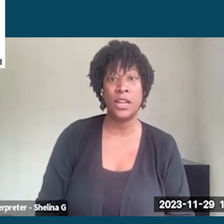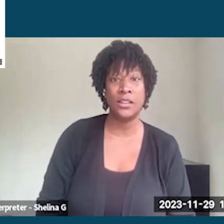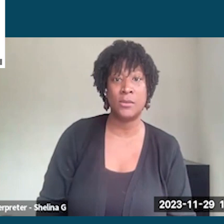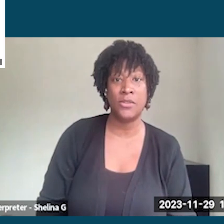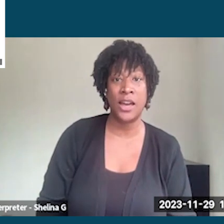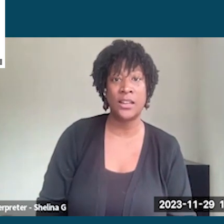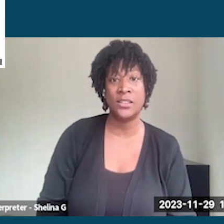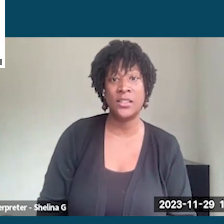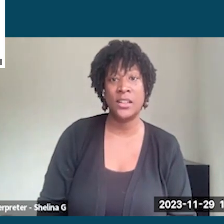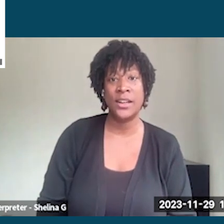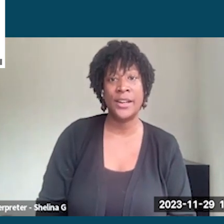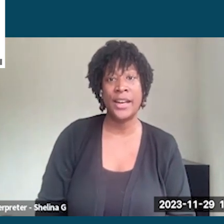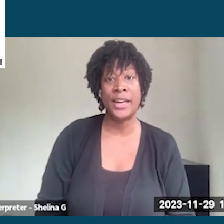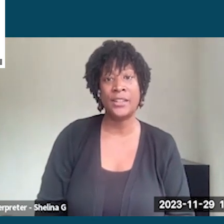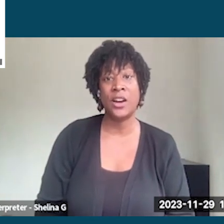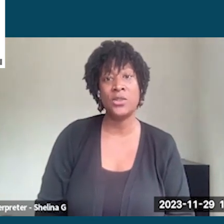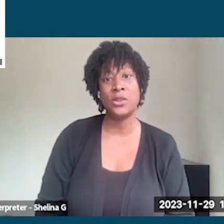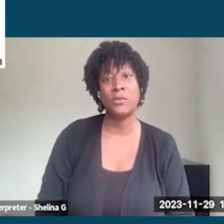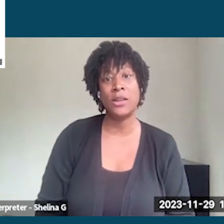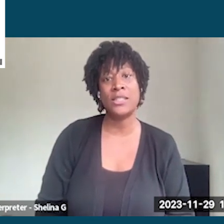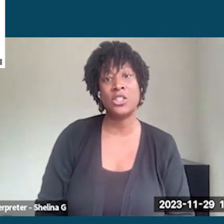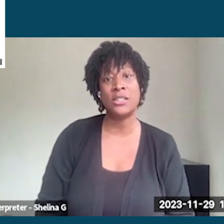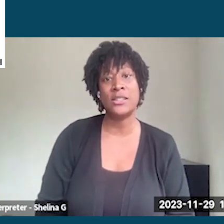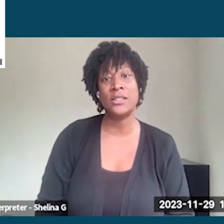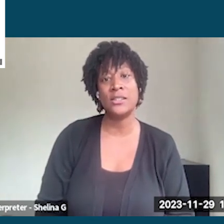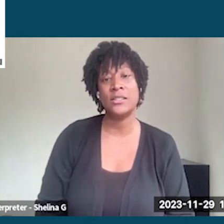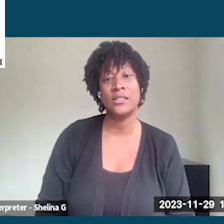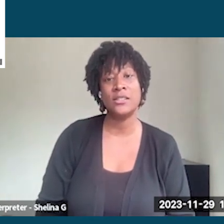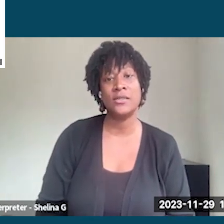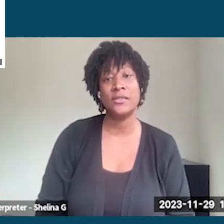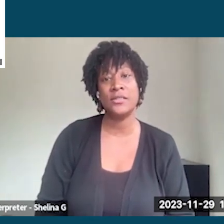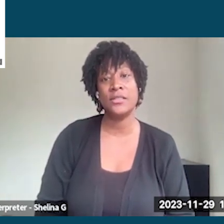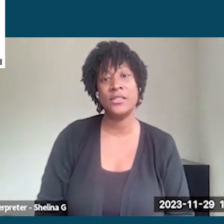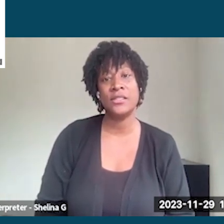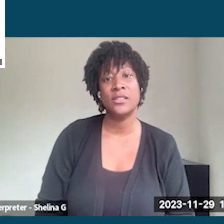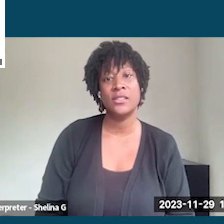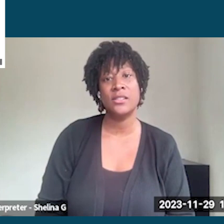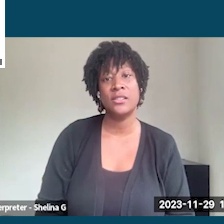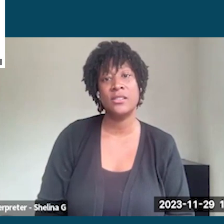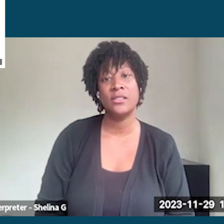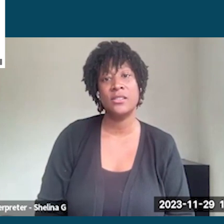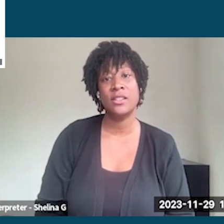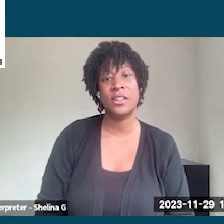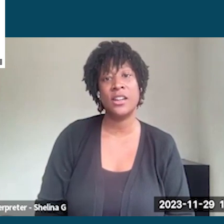going to communicate some of that. And also the messages,